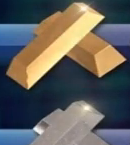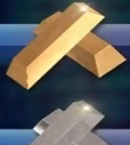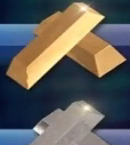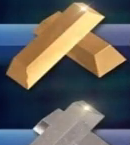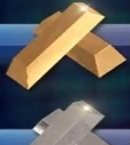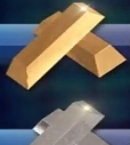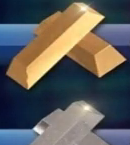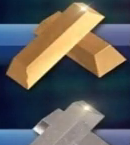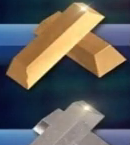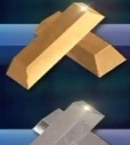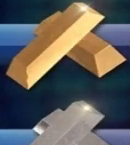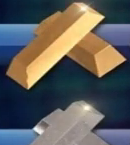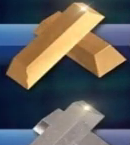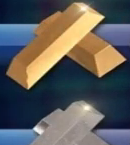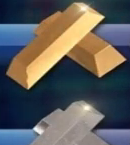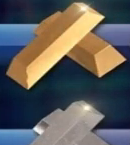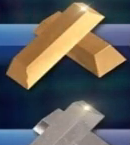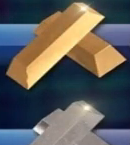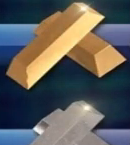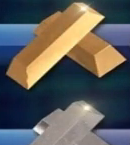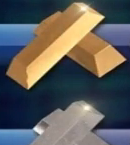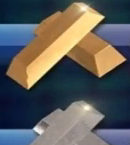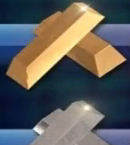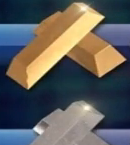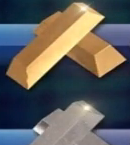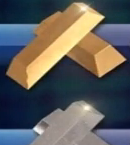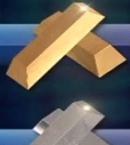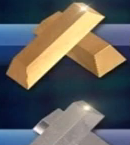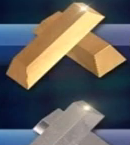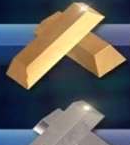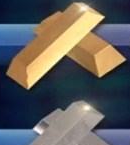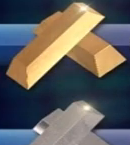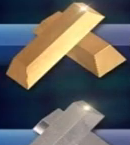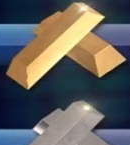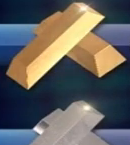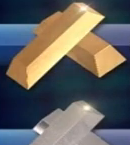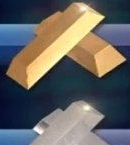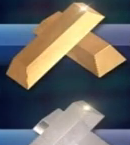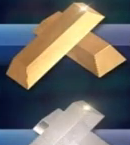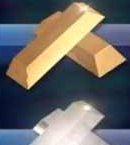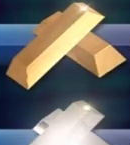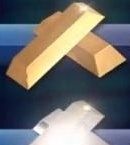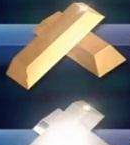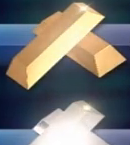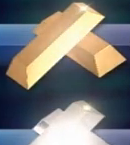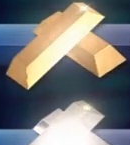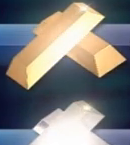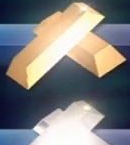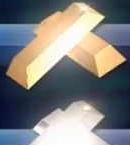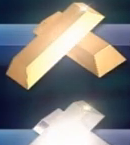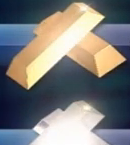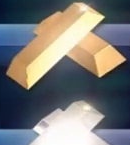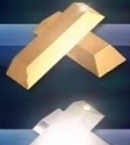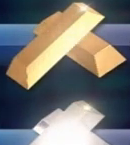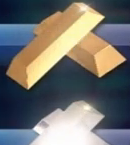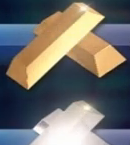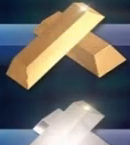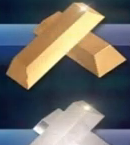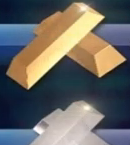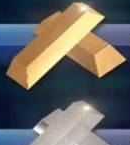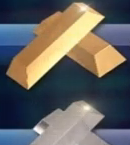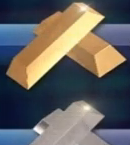Gold gained to end at $1,686 per ounce, while silver was up by 14 to $15.29 per